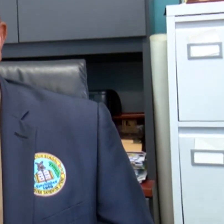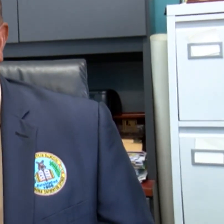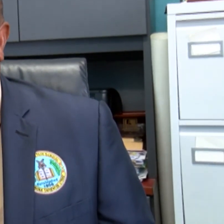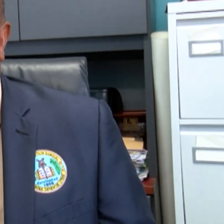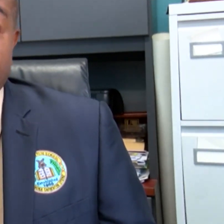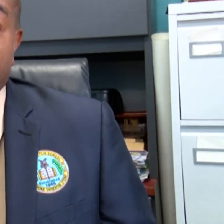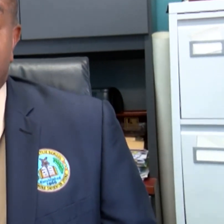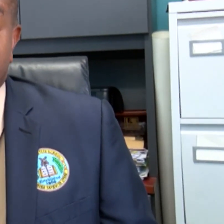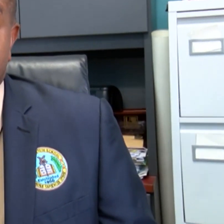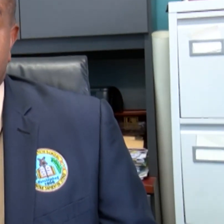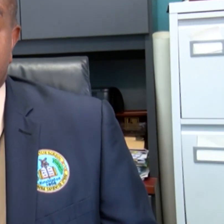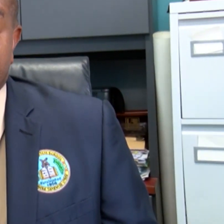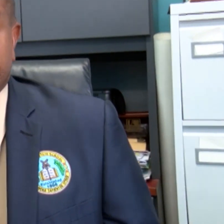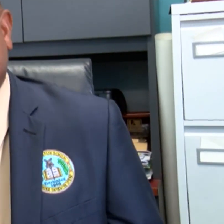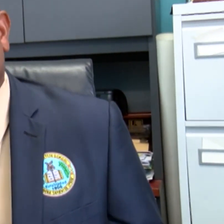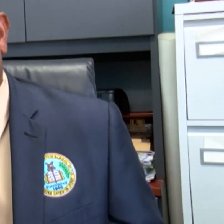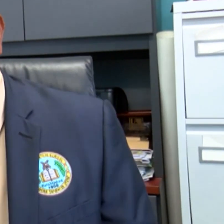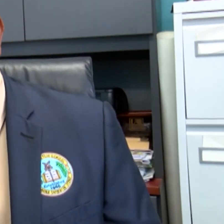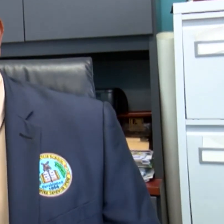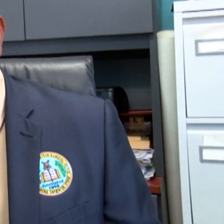the children of Barbados.